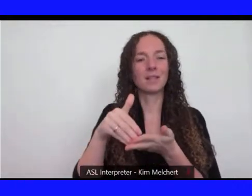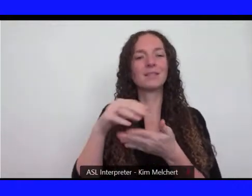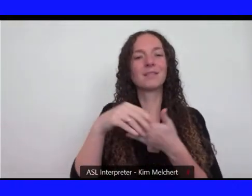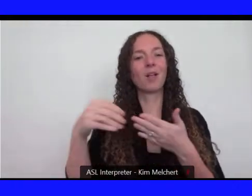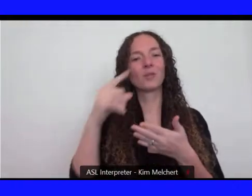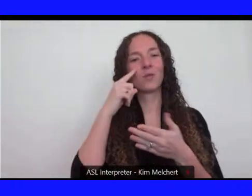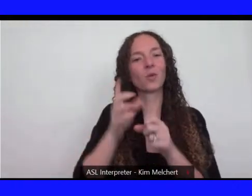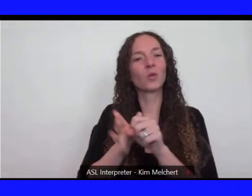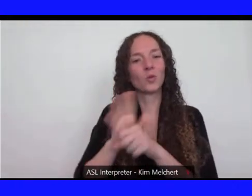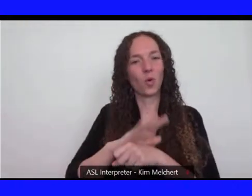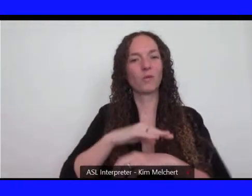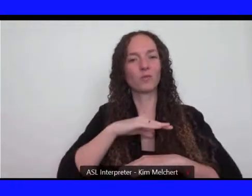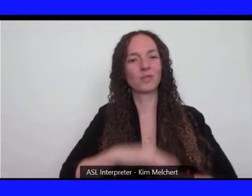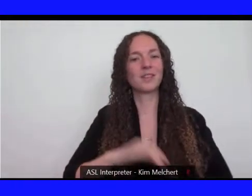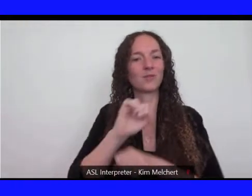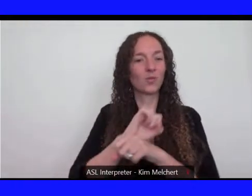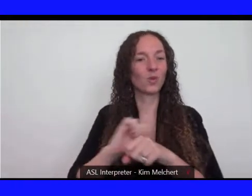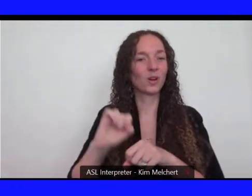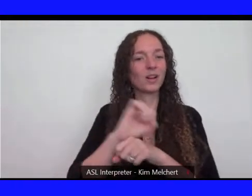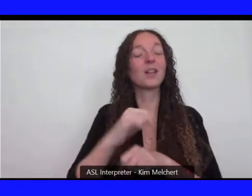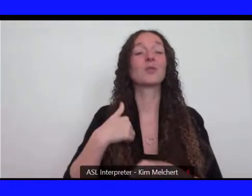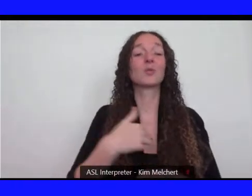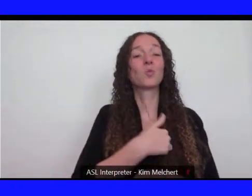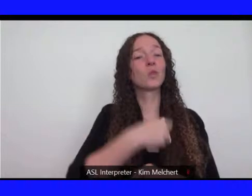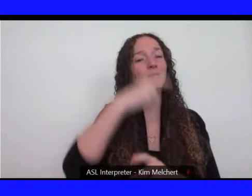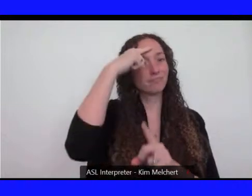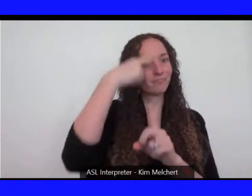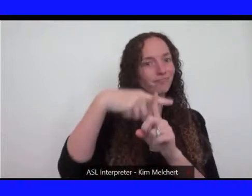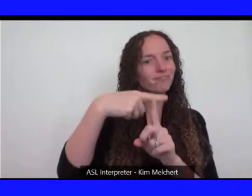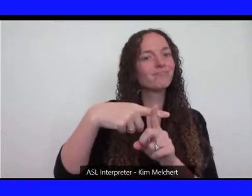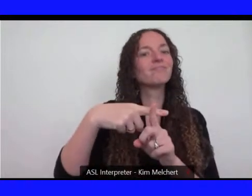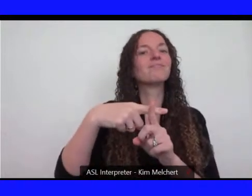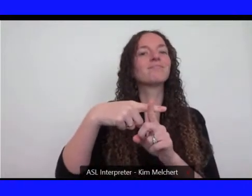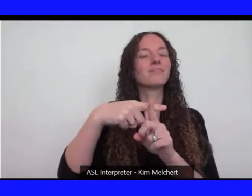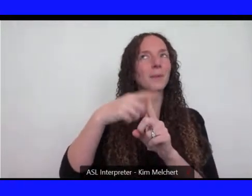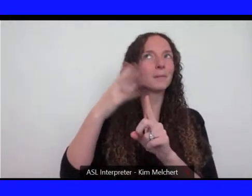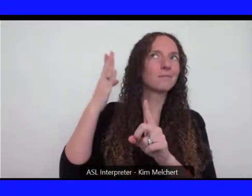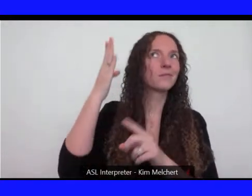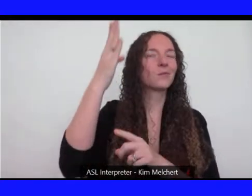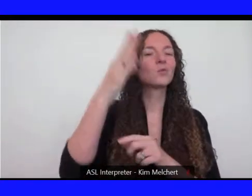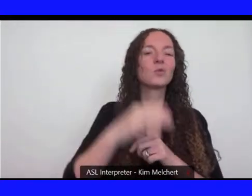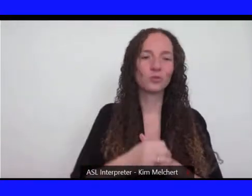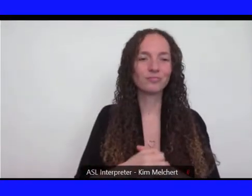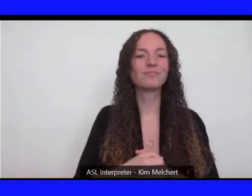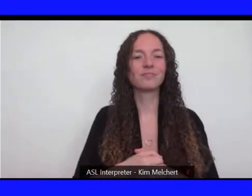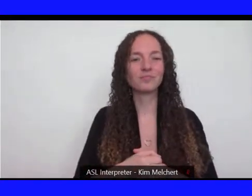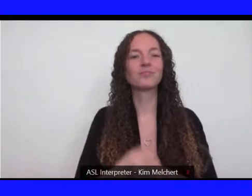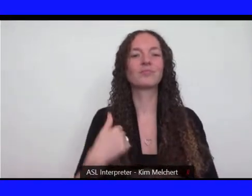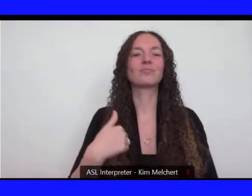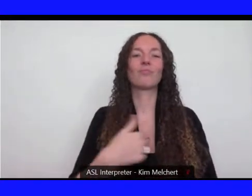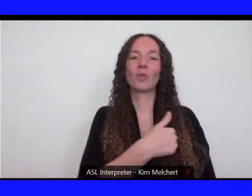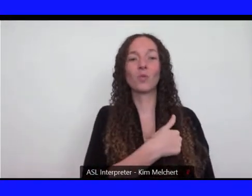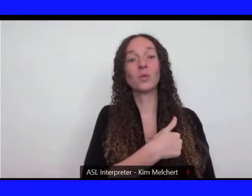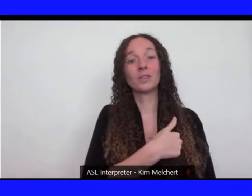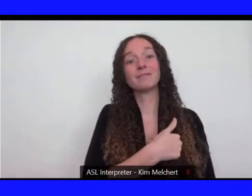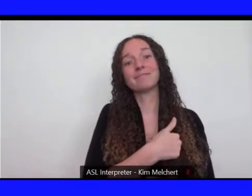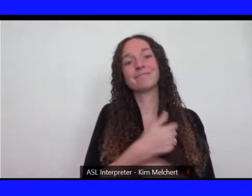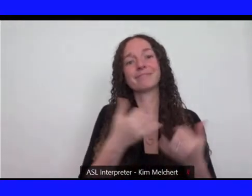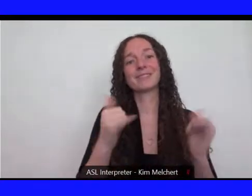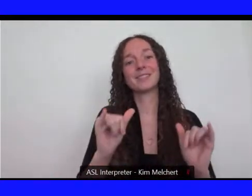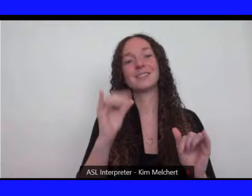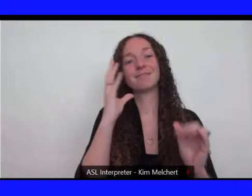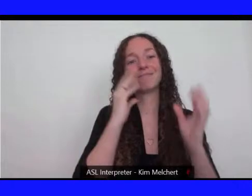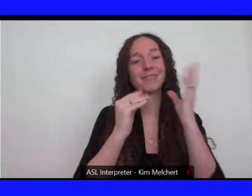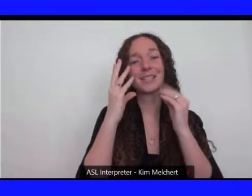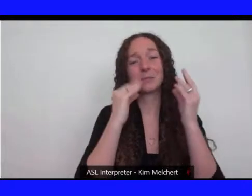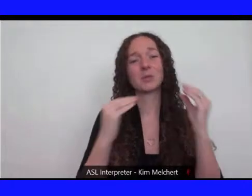the comment about, you know, handling all the legislative session by Zoom and how our person there is trying to manage, because it's